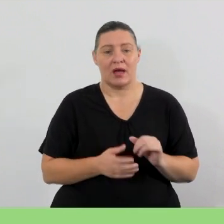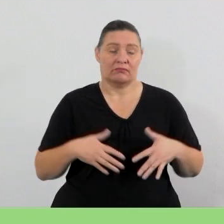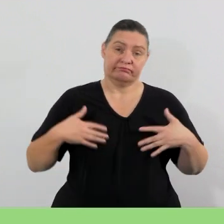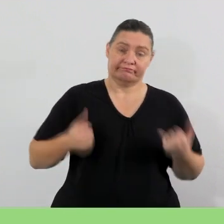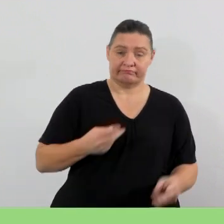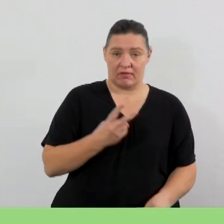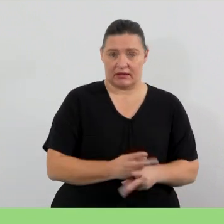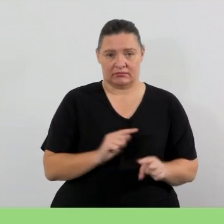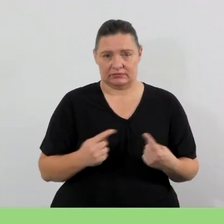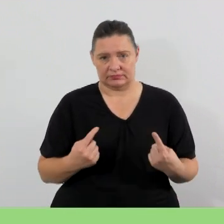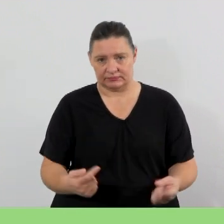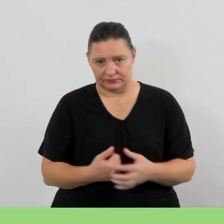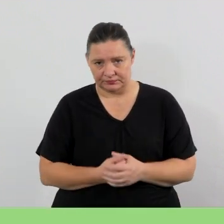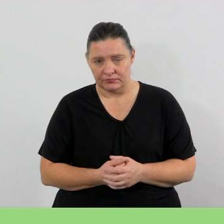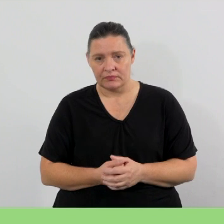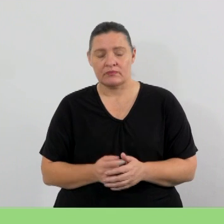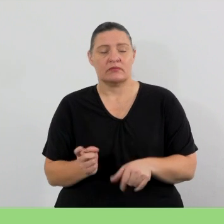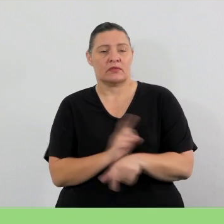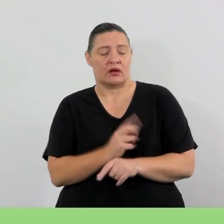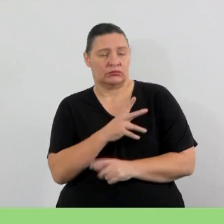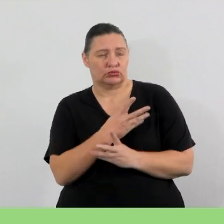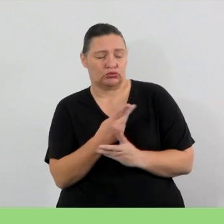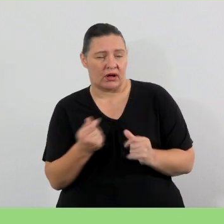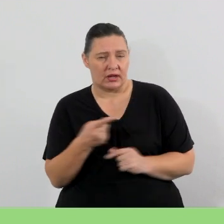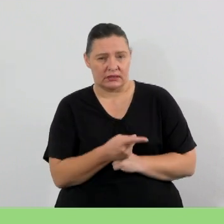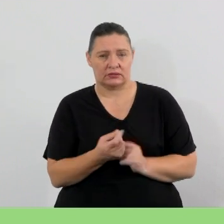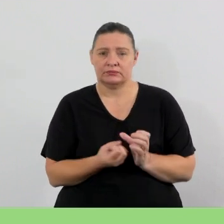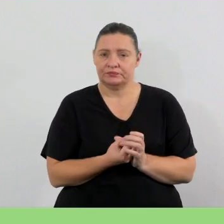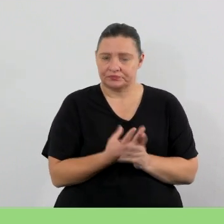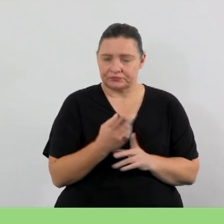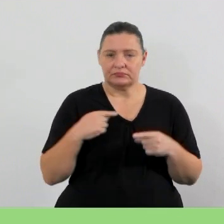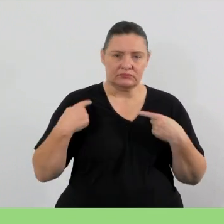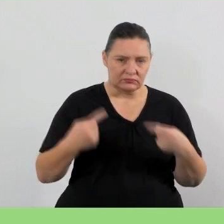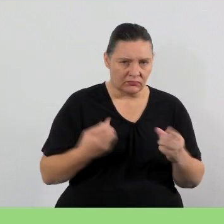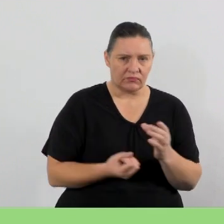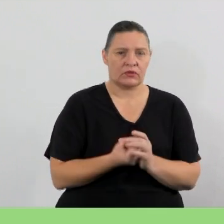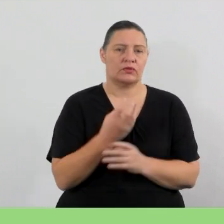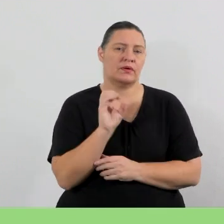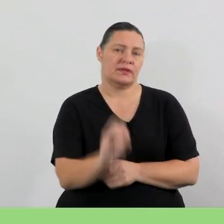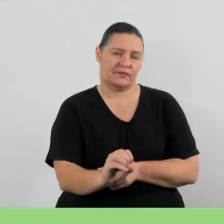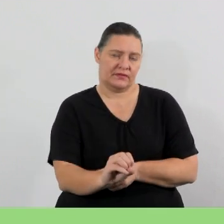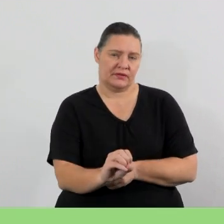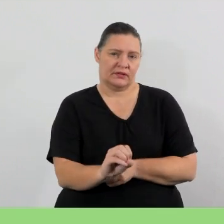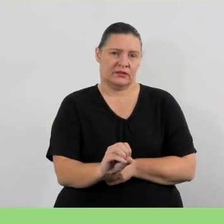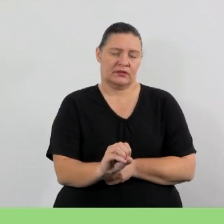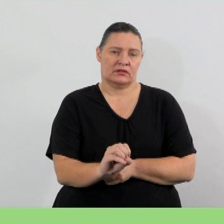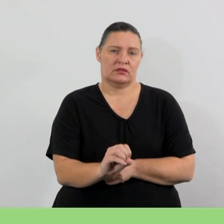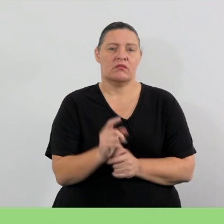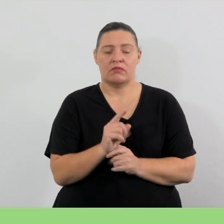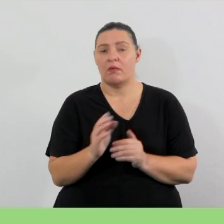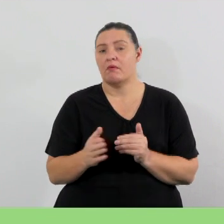to recover. During the dry season, the grass will also struggle to grow. There will